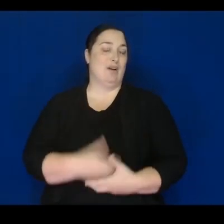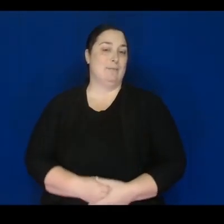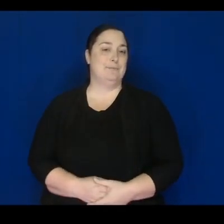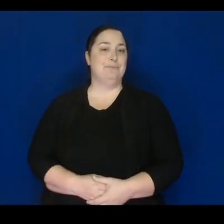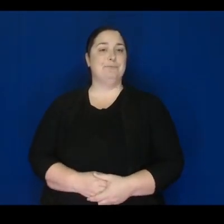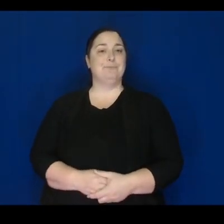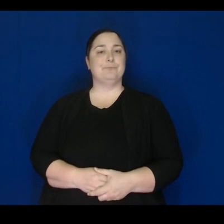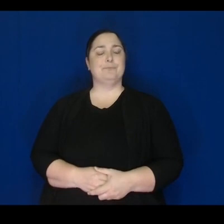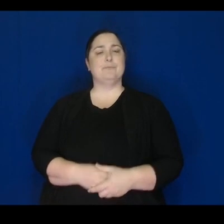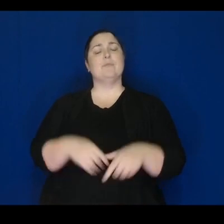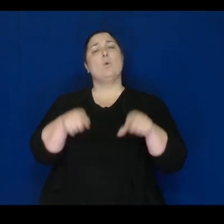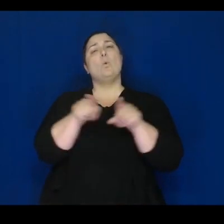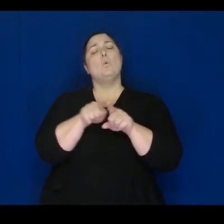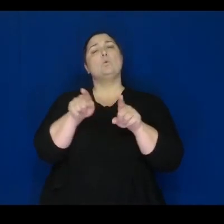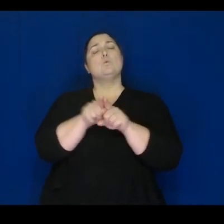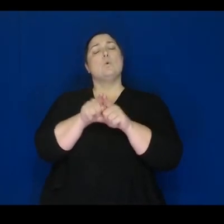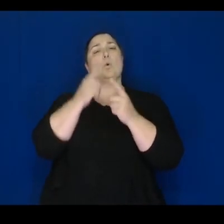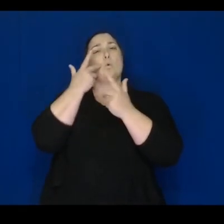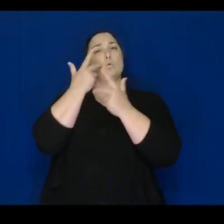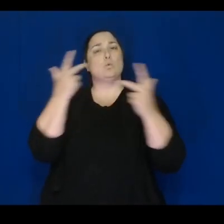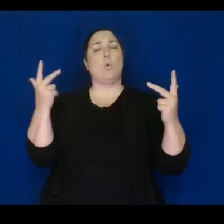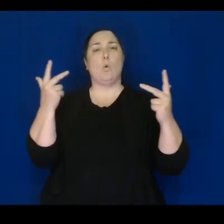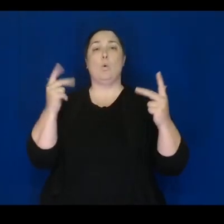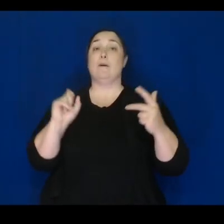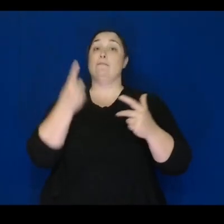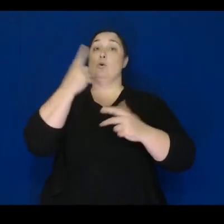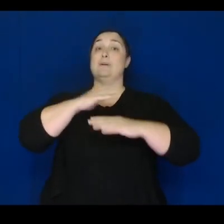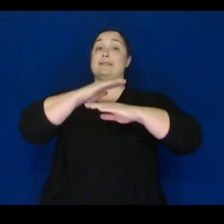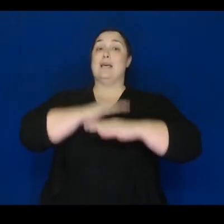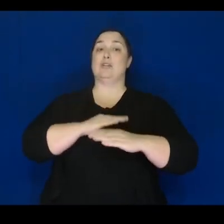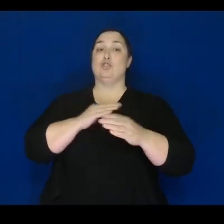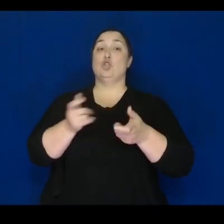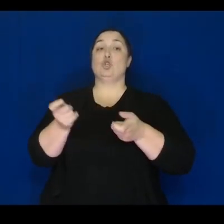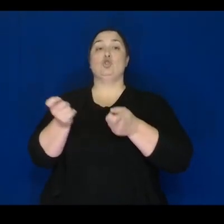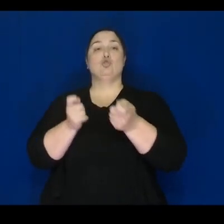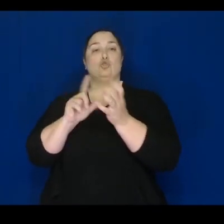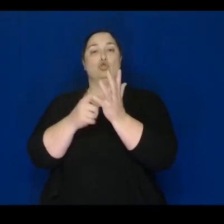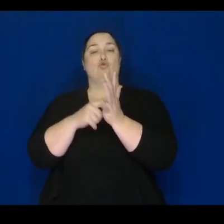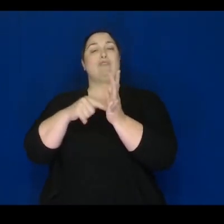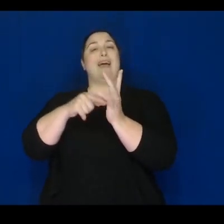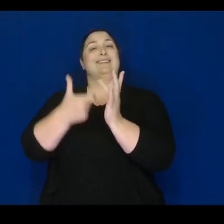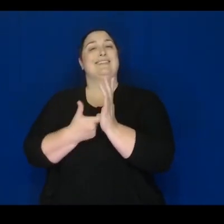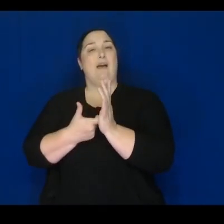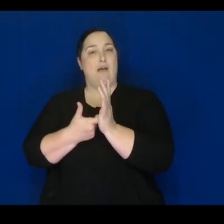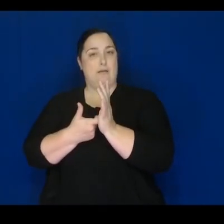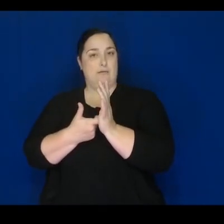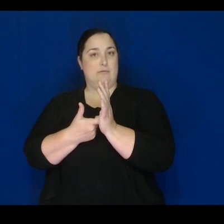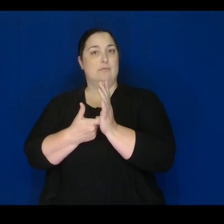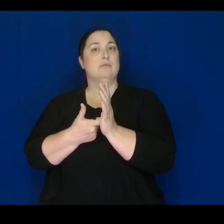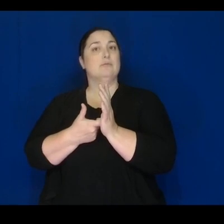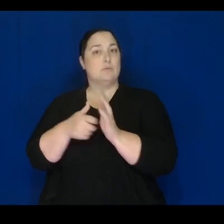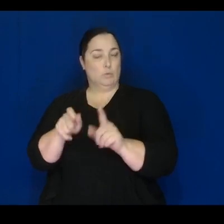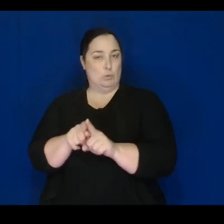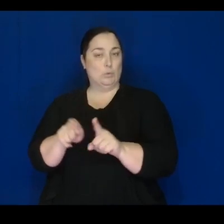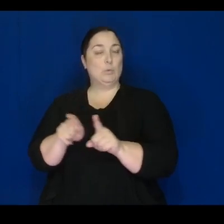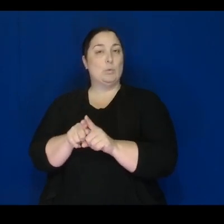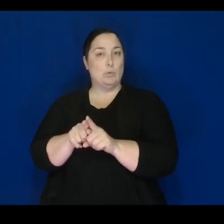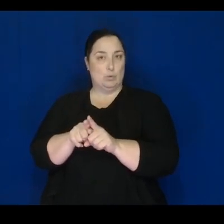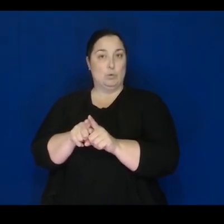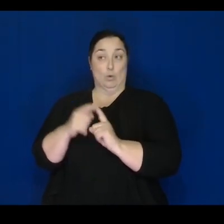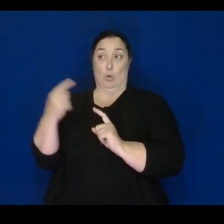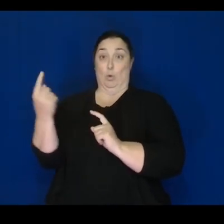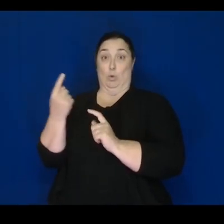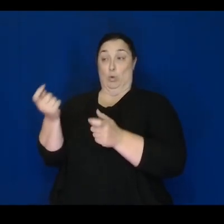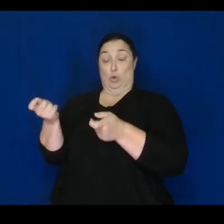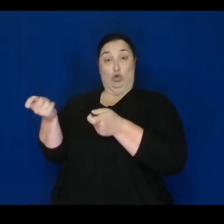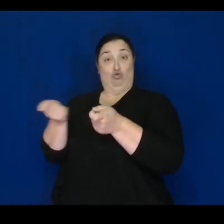And we also highlight First Nations curator voices as well. So I think it's really important that we give space for our First